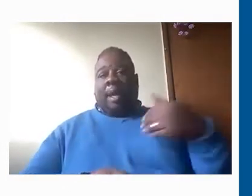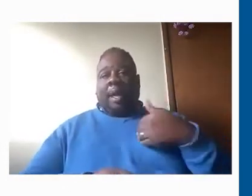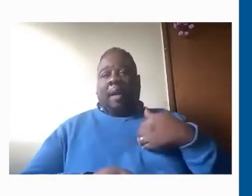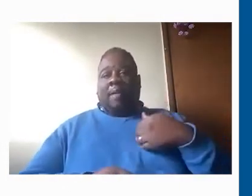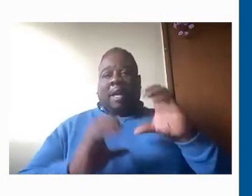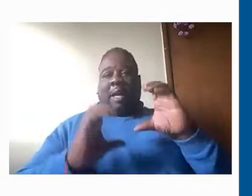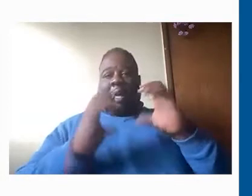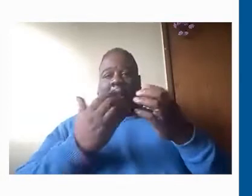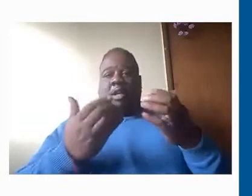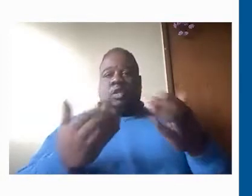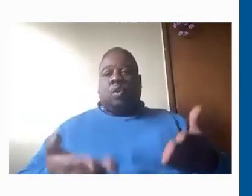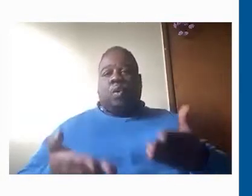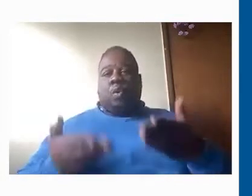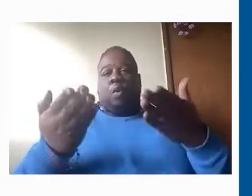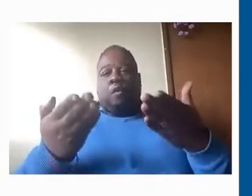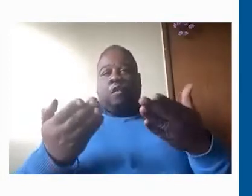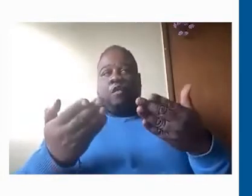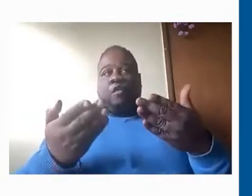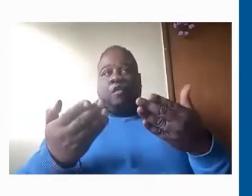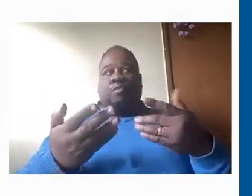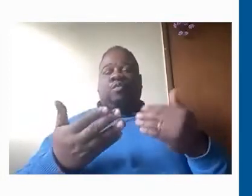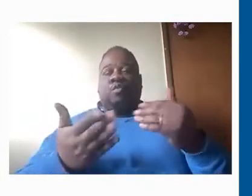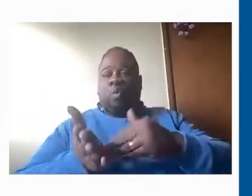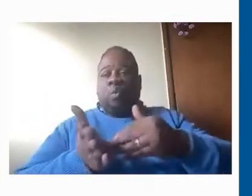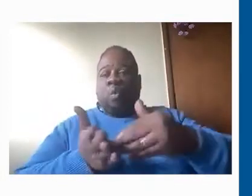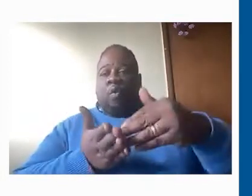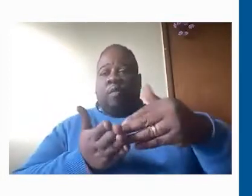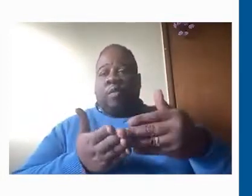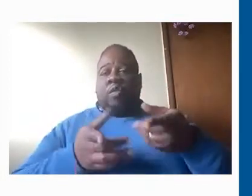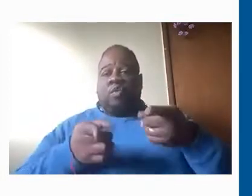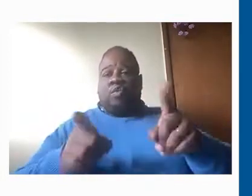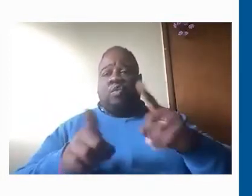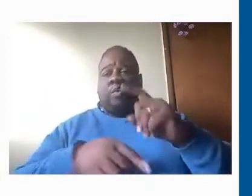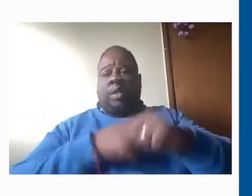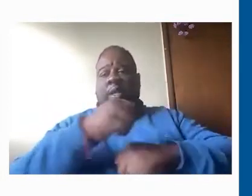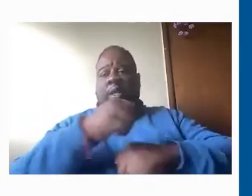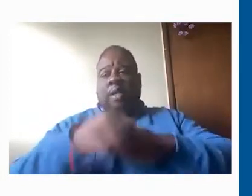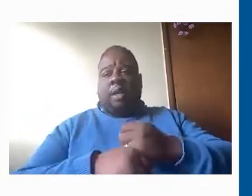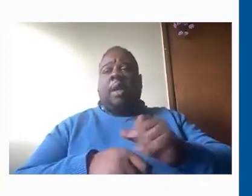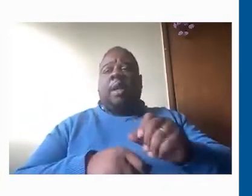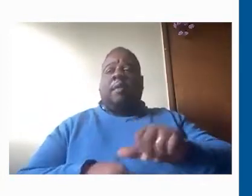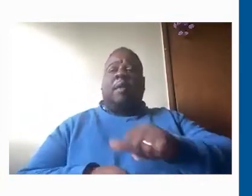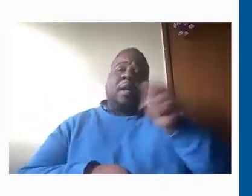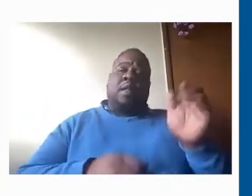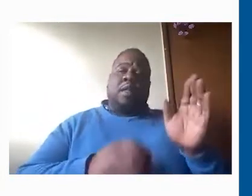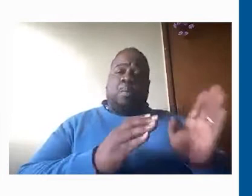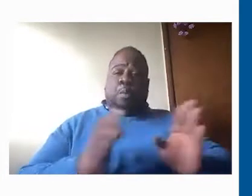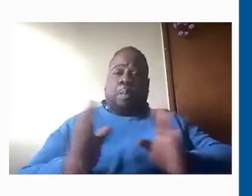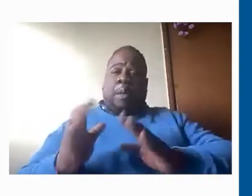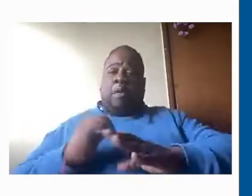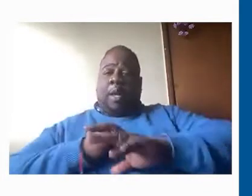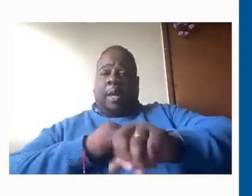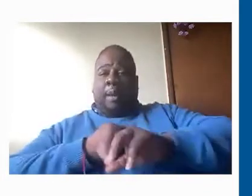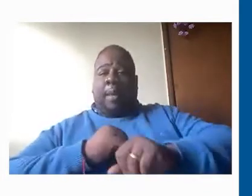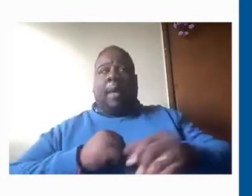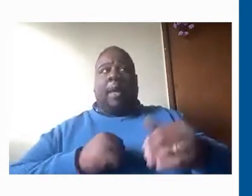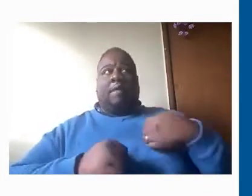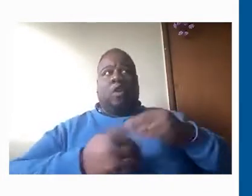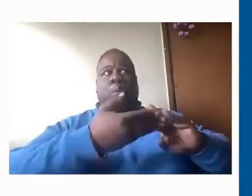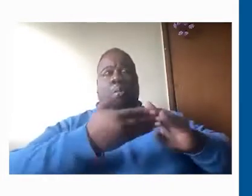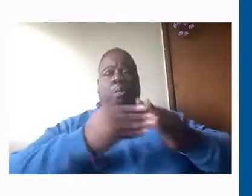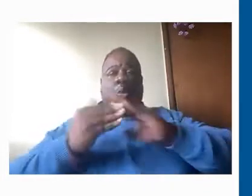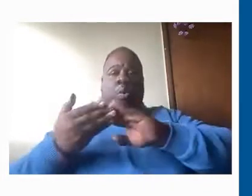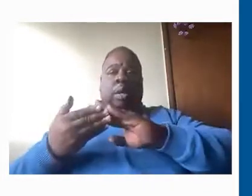office. And then a couple other preparedness campaigns that we have. There's community preparedness that more brings